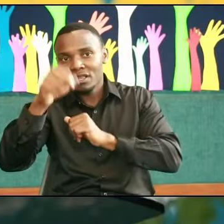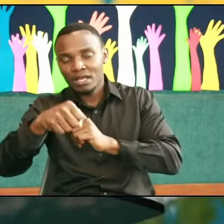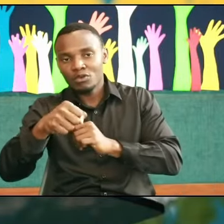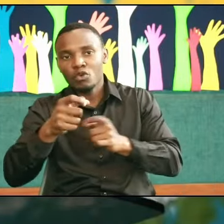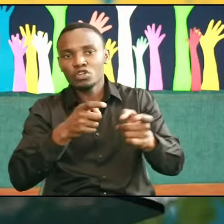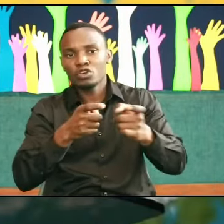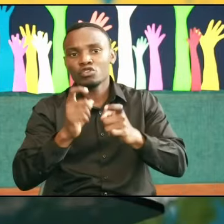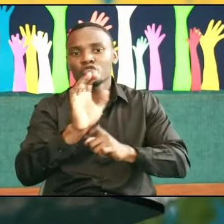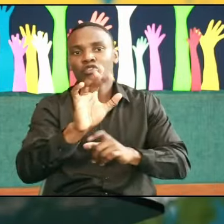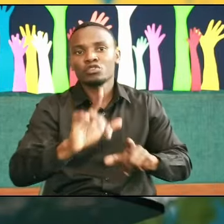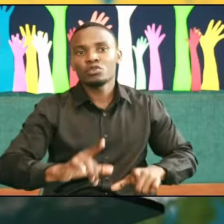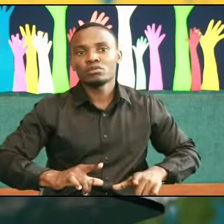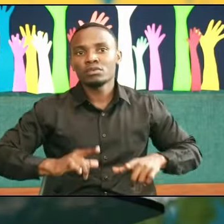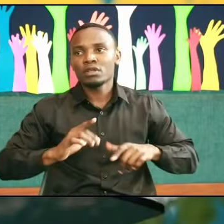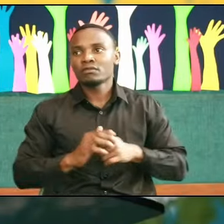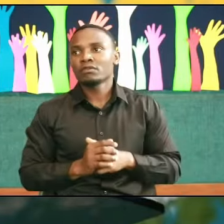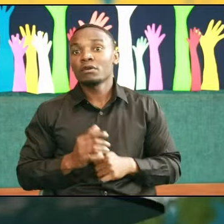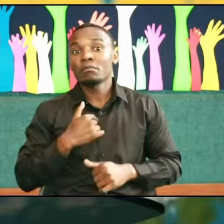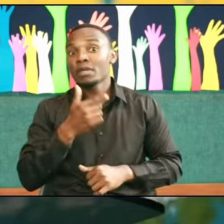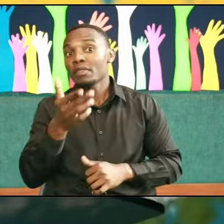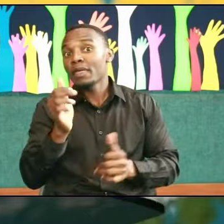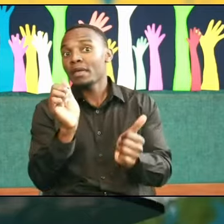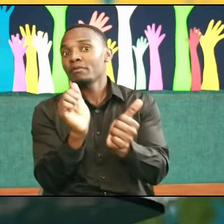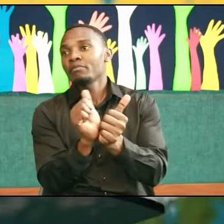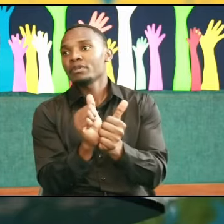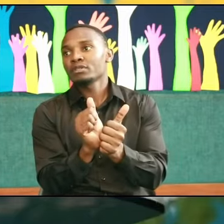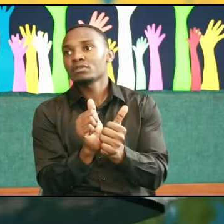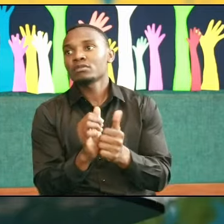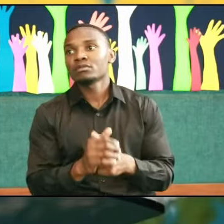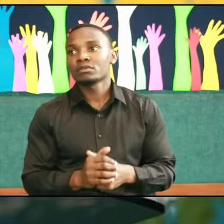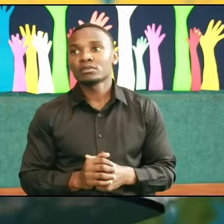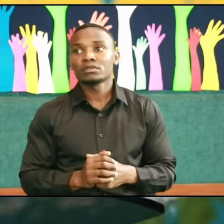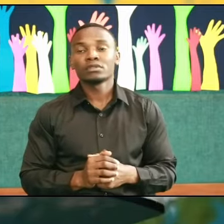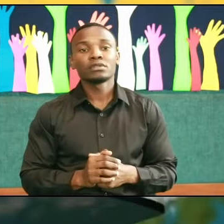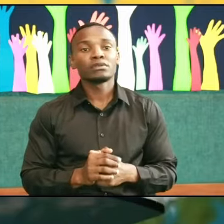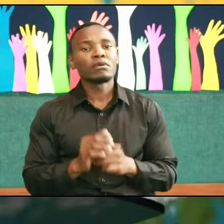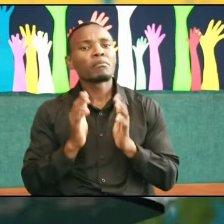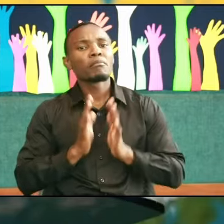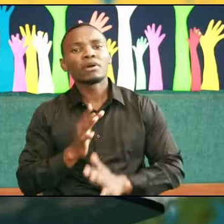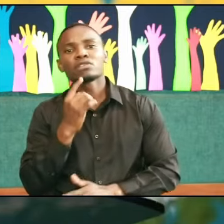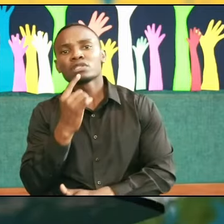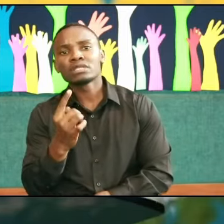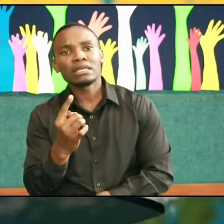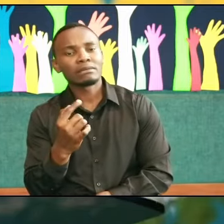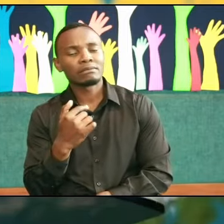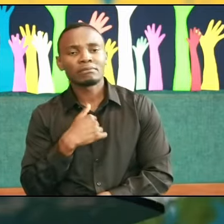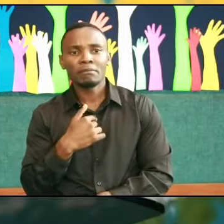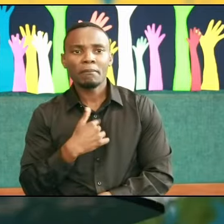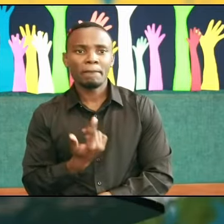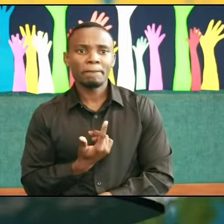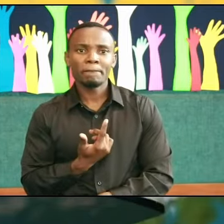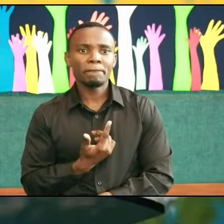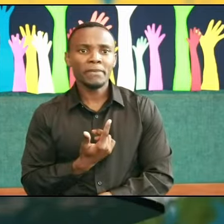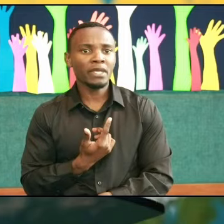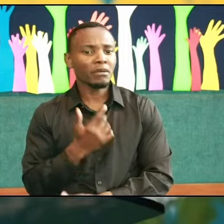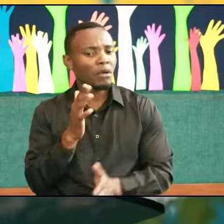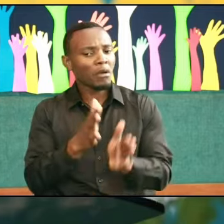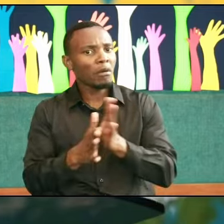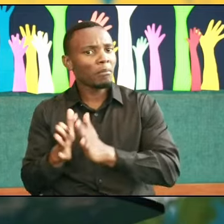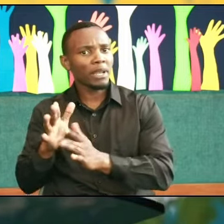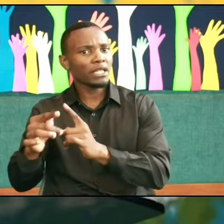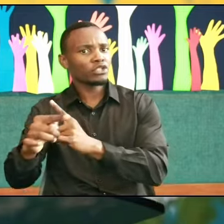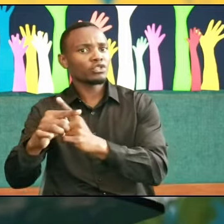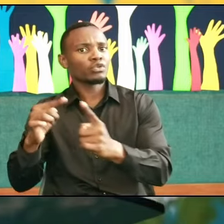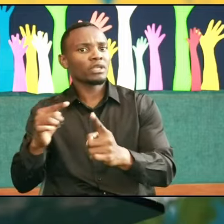for people, and a person will say to me, Pastor, I didn't intend to kill my wife. It was just the fit of anger. That's how